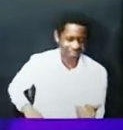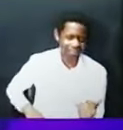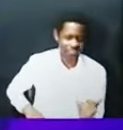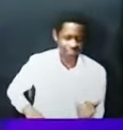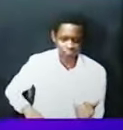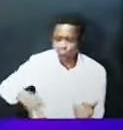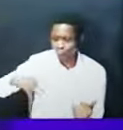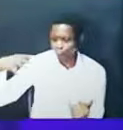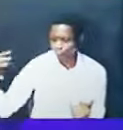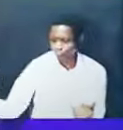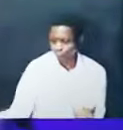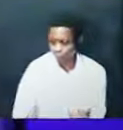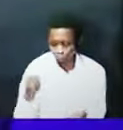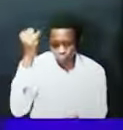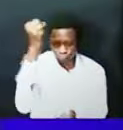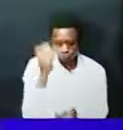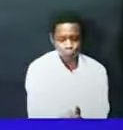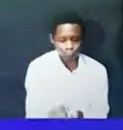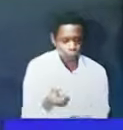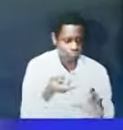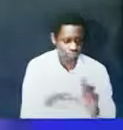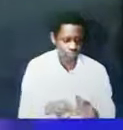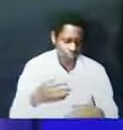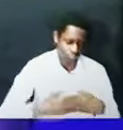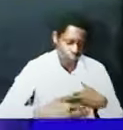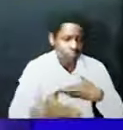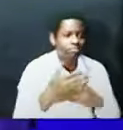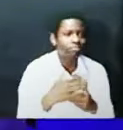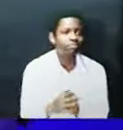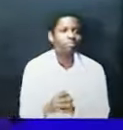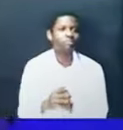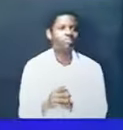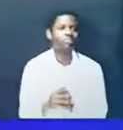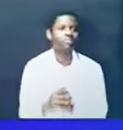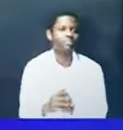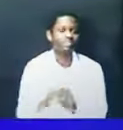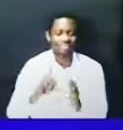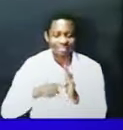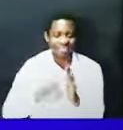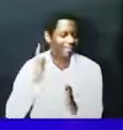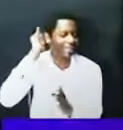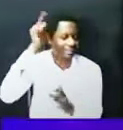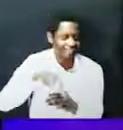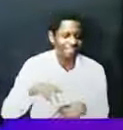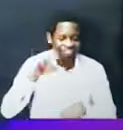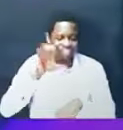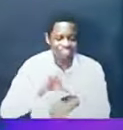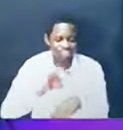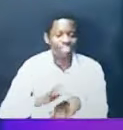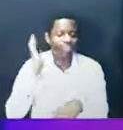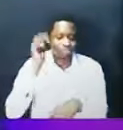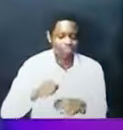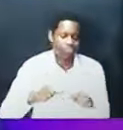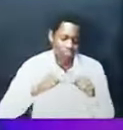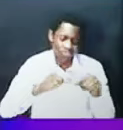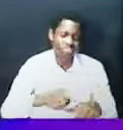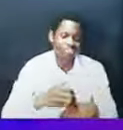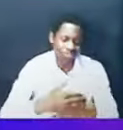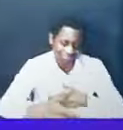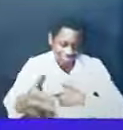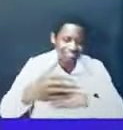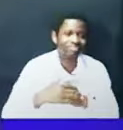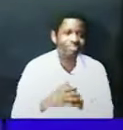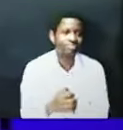take over. After Christo, or the twas with you. Then later, the church will also take over. Naturally, no, I saw it also.